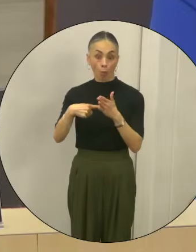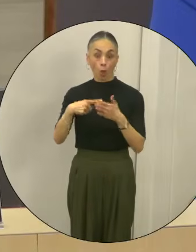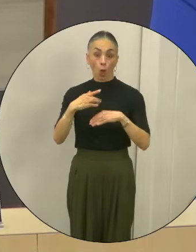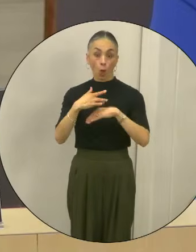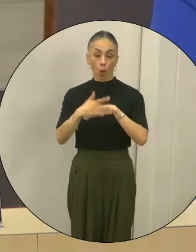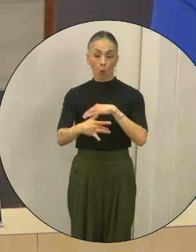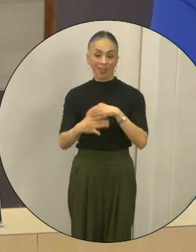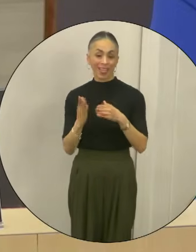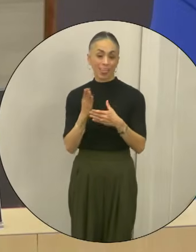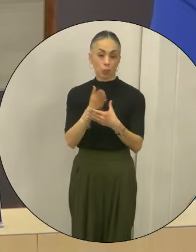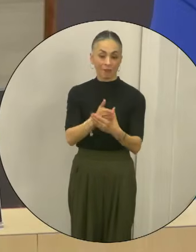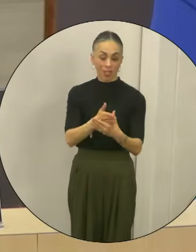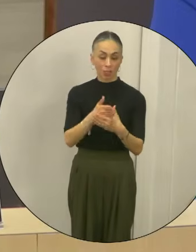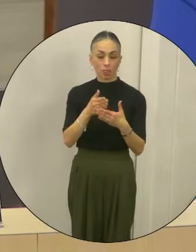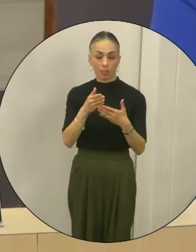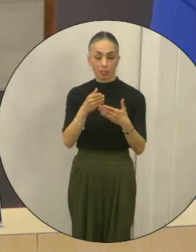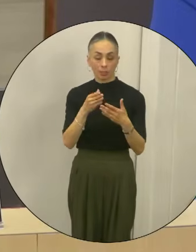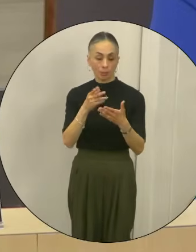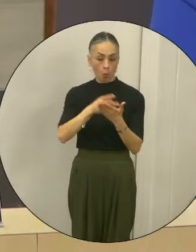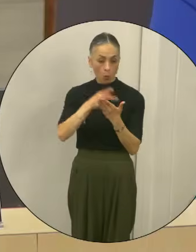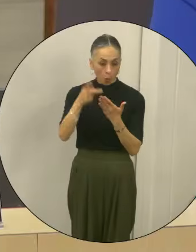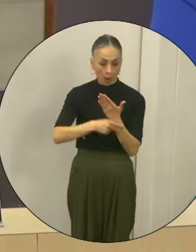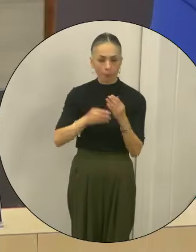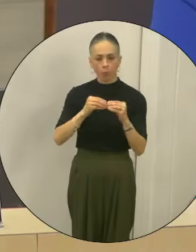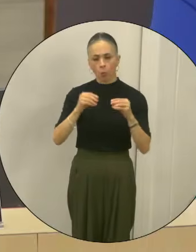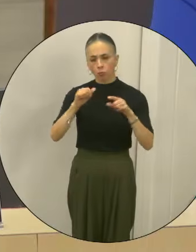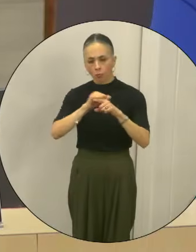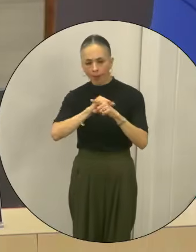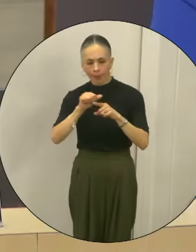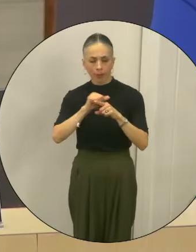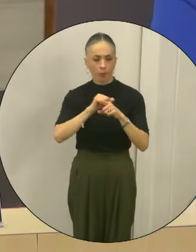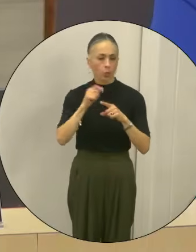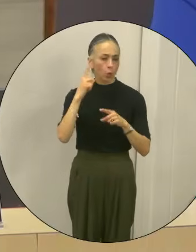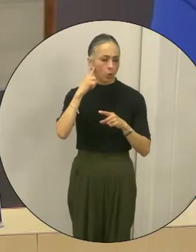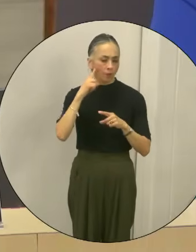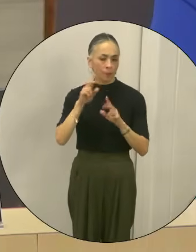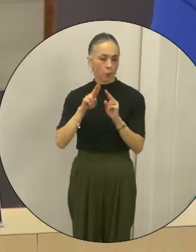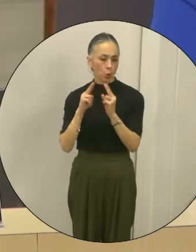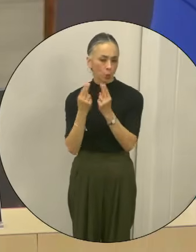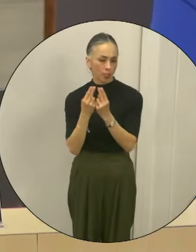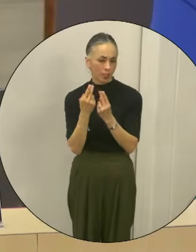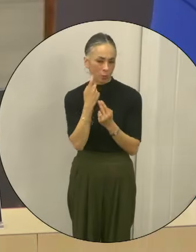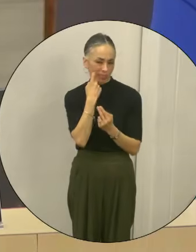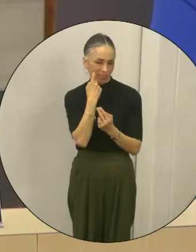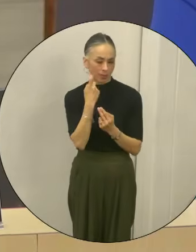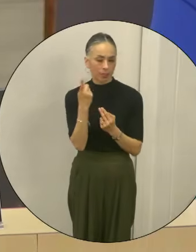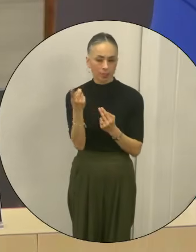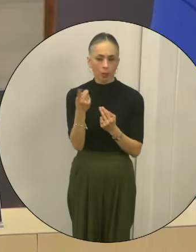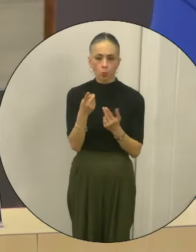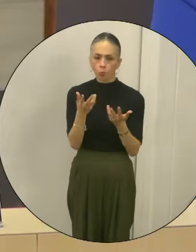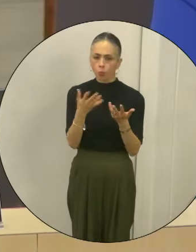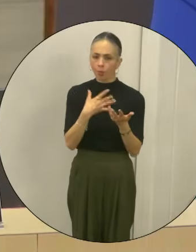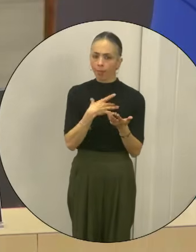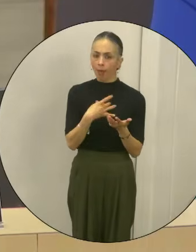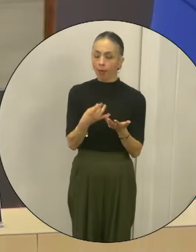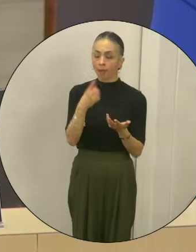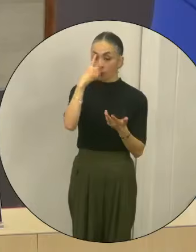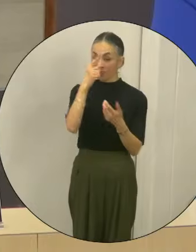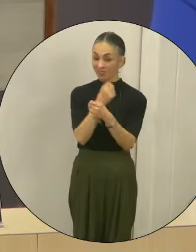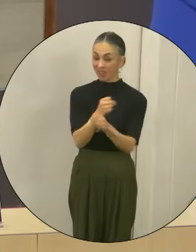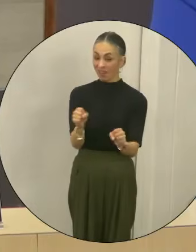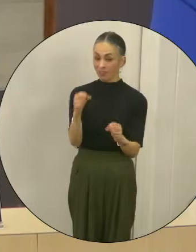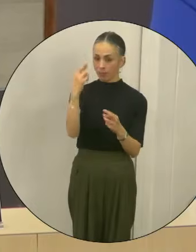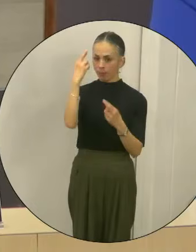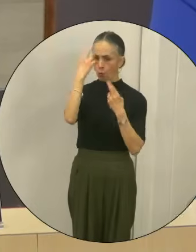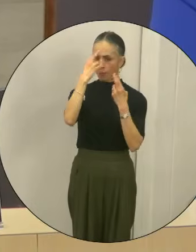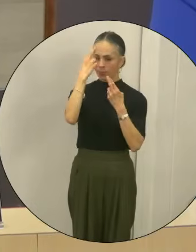costly. More training, more, we heard from one of our unions recently that they really would like to, for safety purposes, like to have